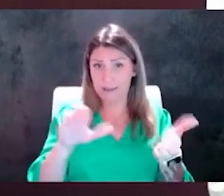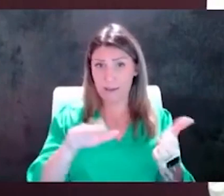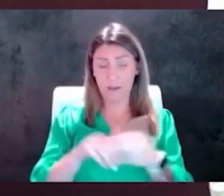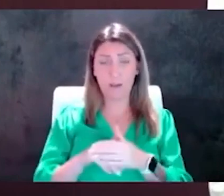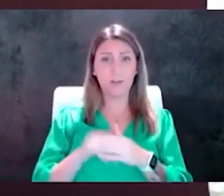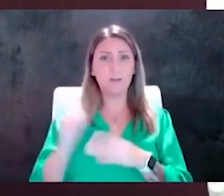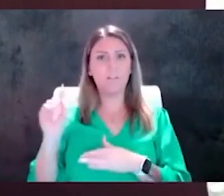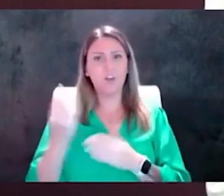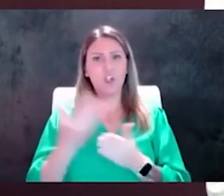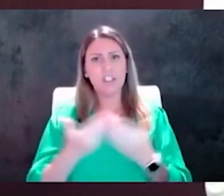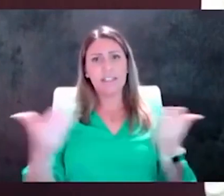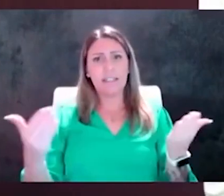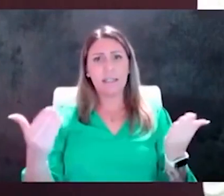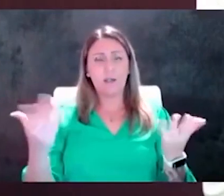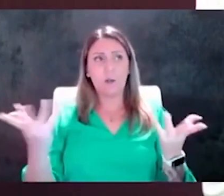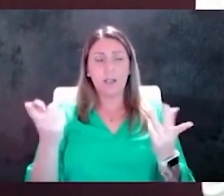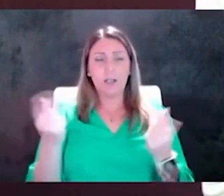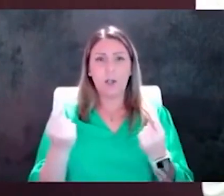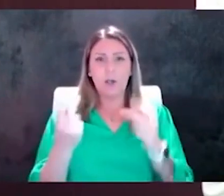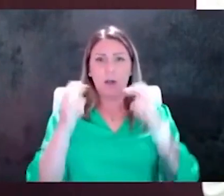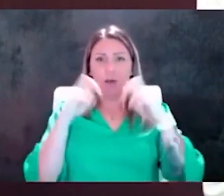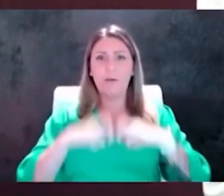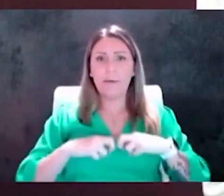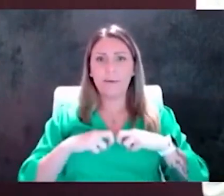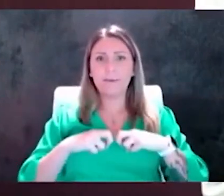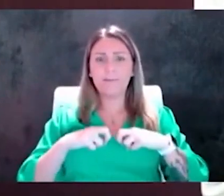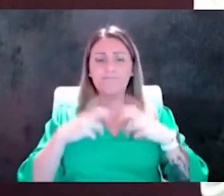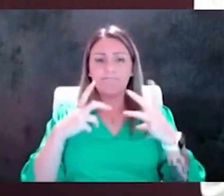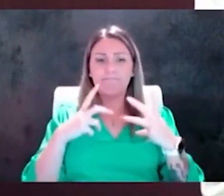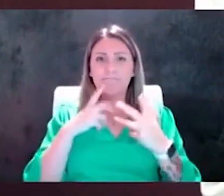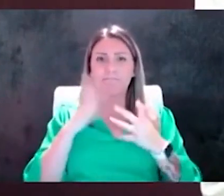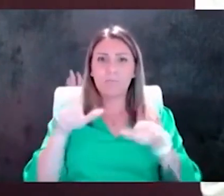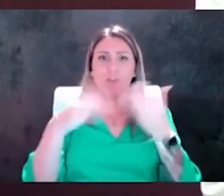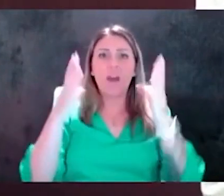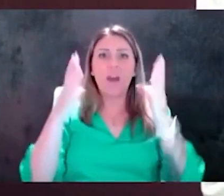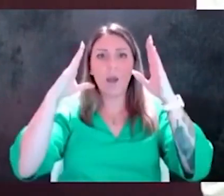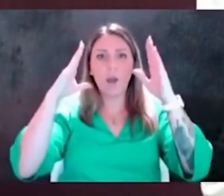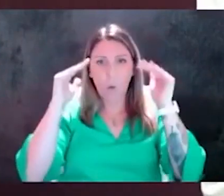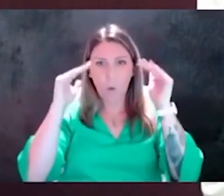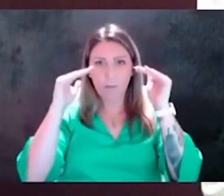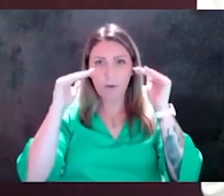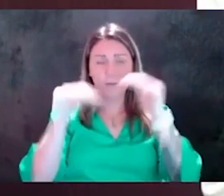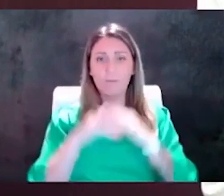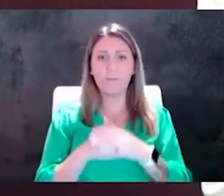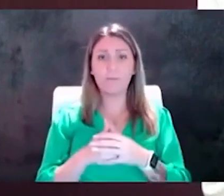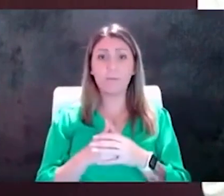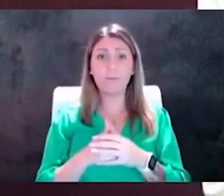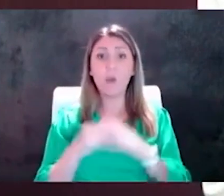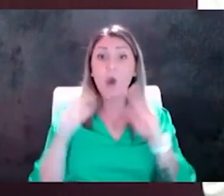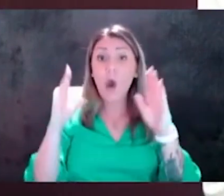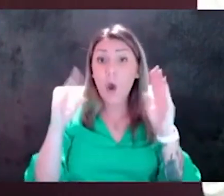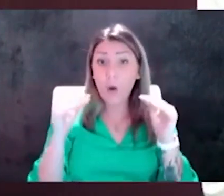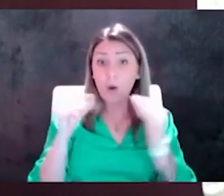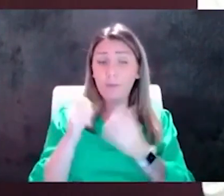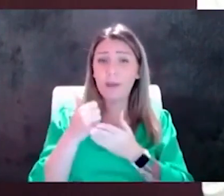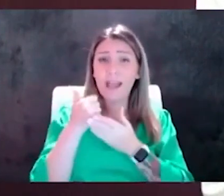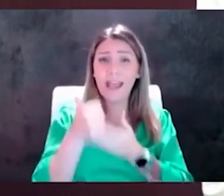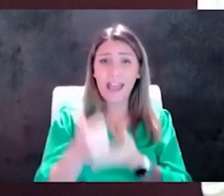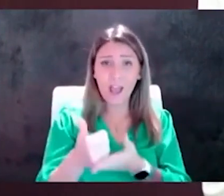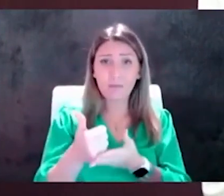you met with that patient was to provide hope. Because, again, hope helps cope. Hope brings